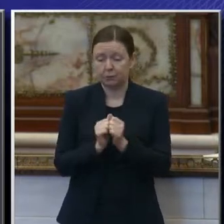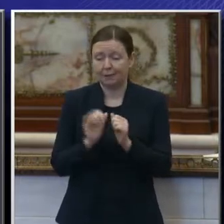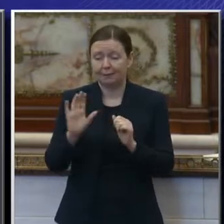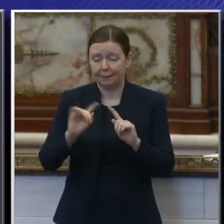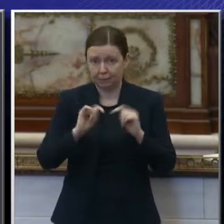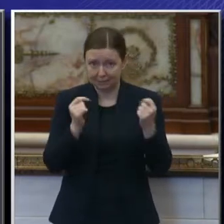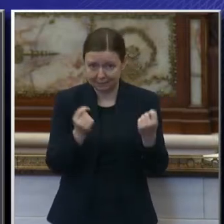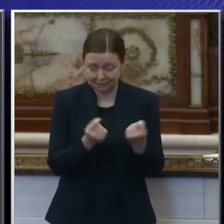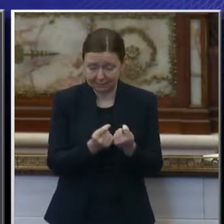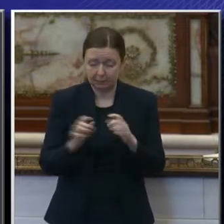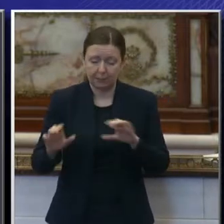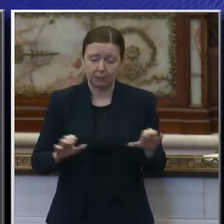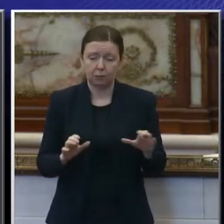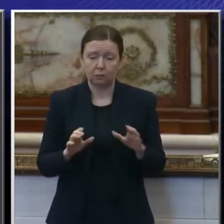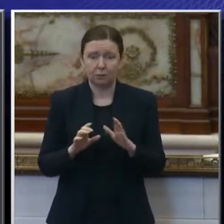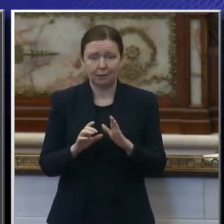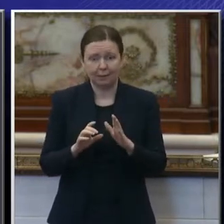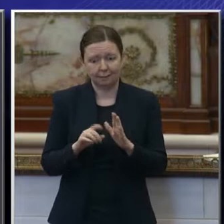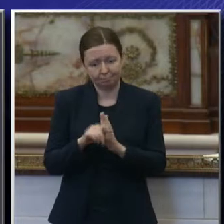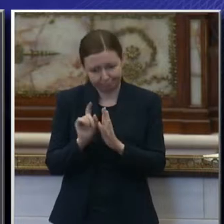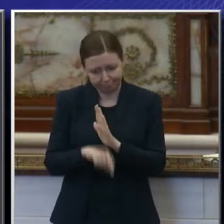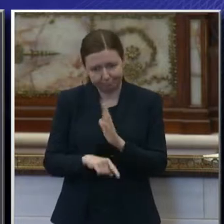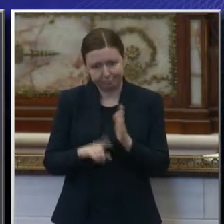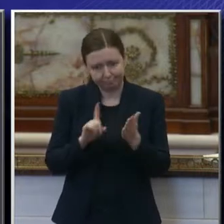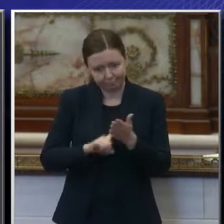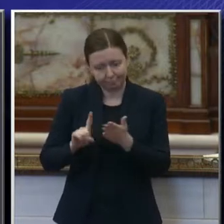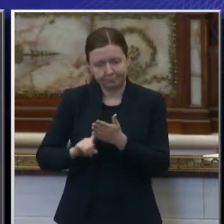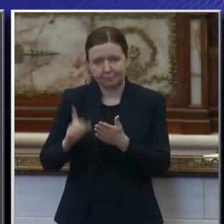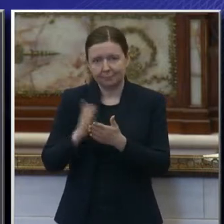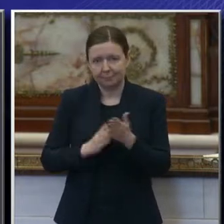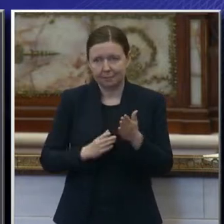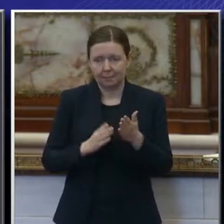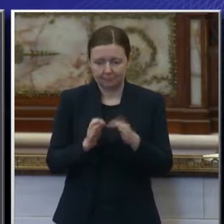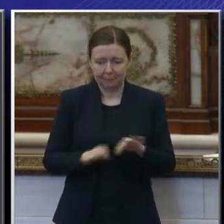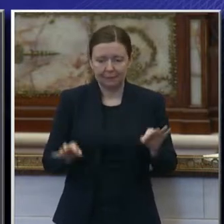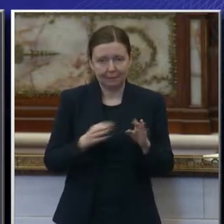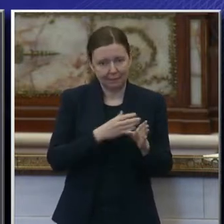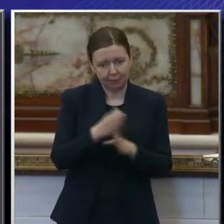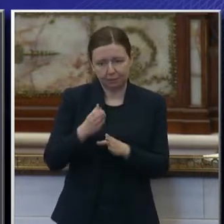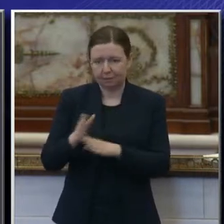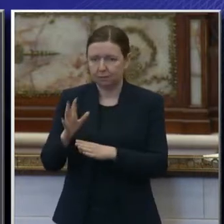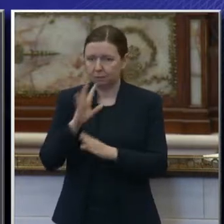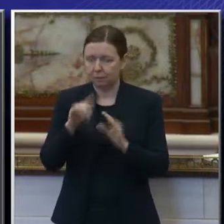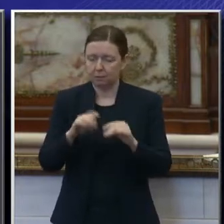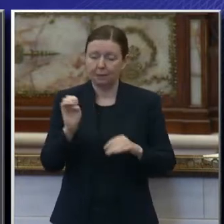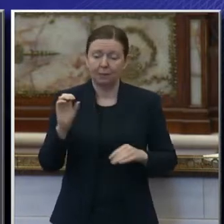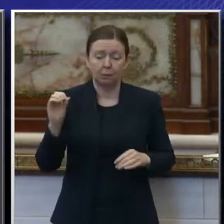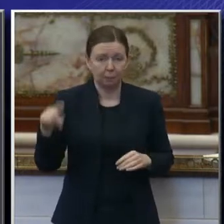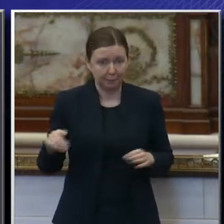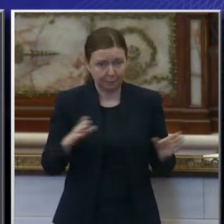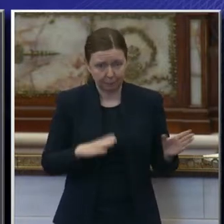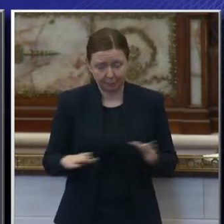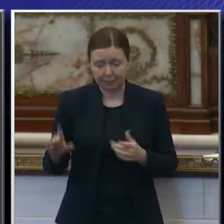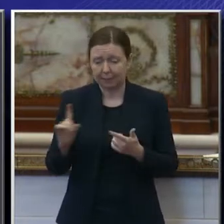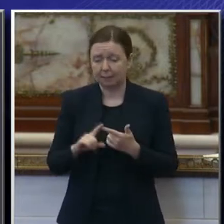team, and just doing a deep dive around some of the key areas that were just mentioned regarding the EOP plan, the community